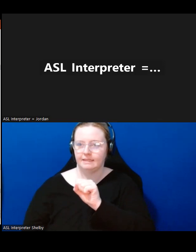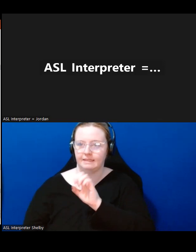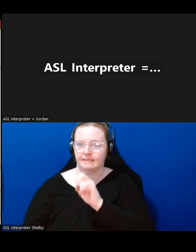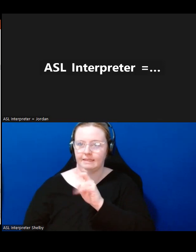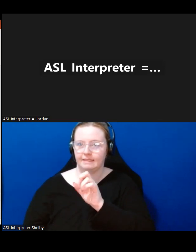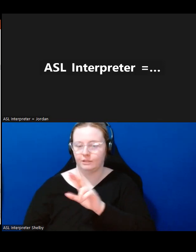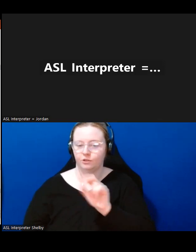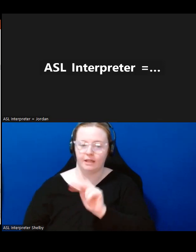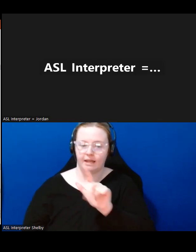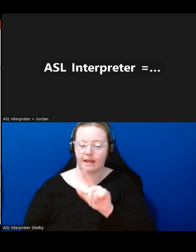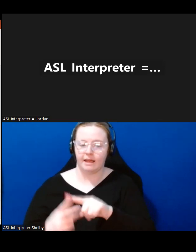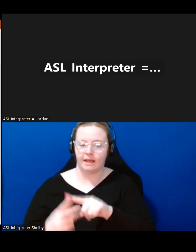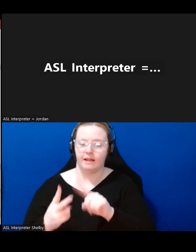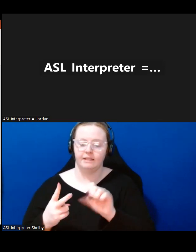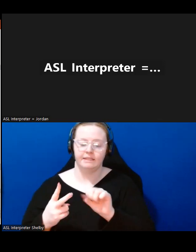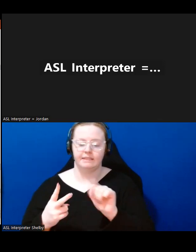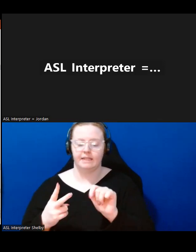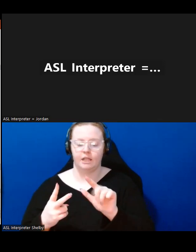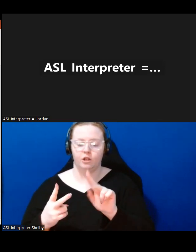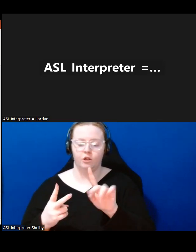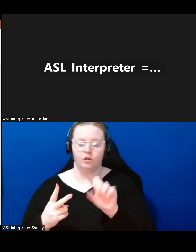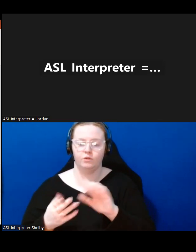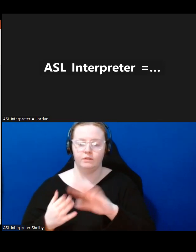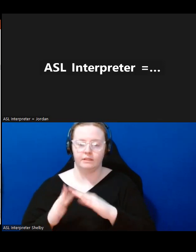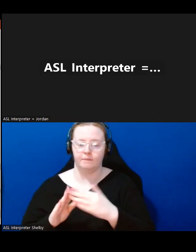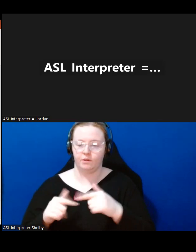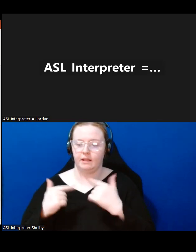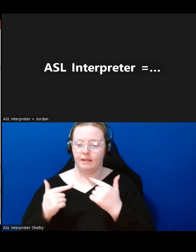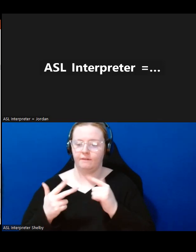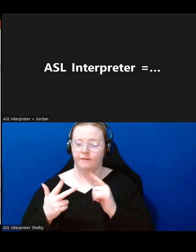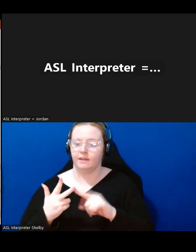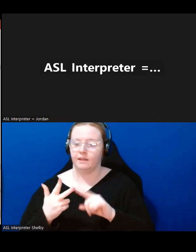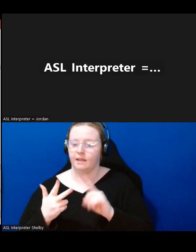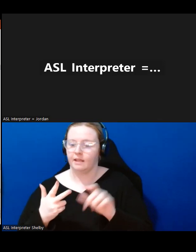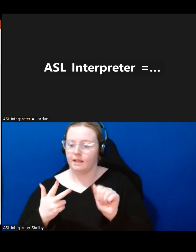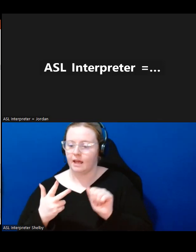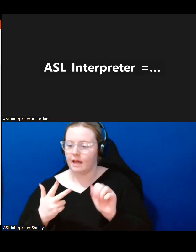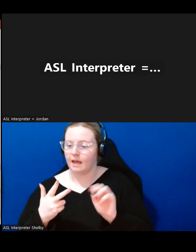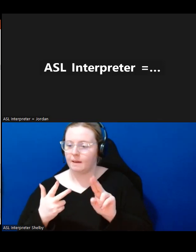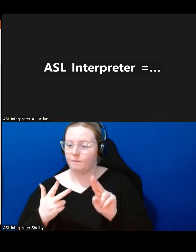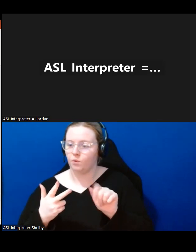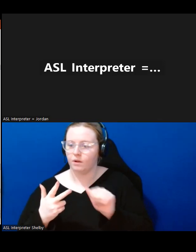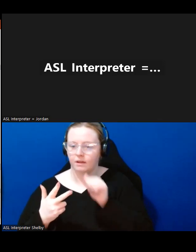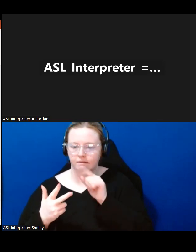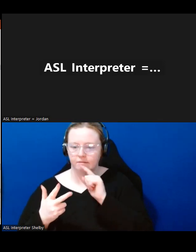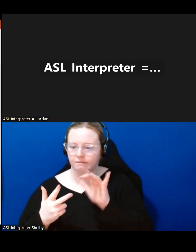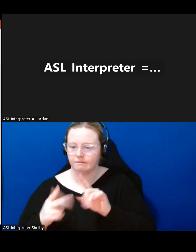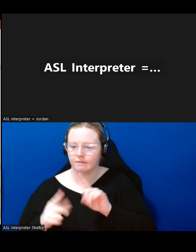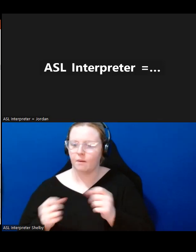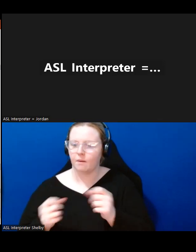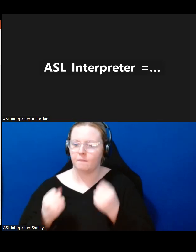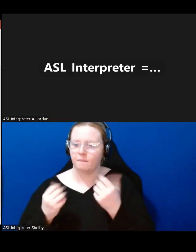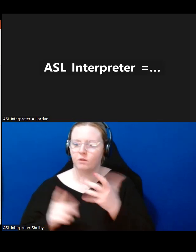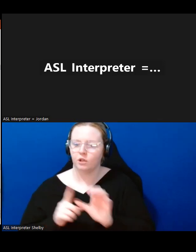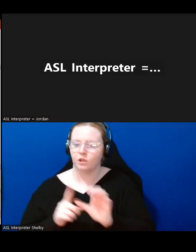Luke's Community Living, and Yamuna, who's on the call here today with the Multicultural Women's Organization. I